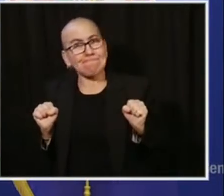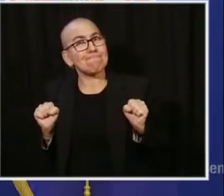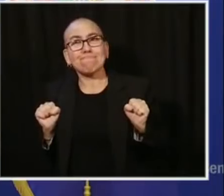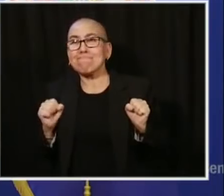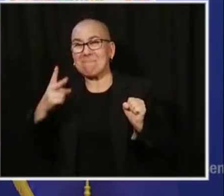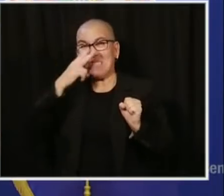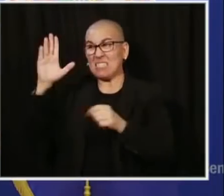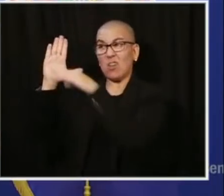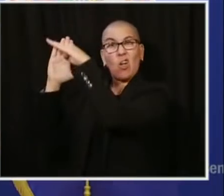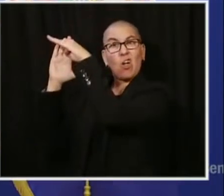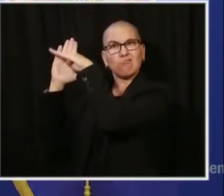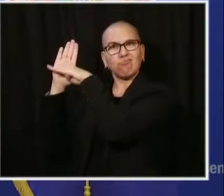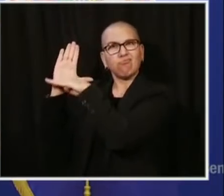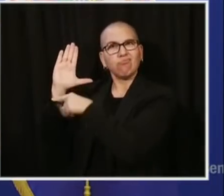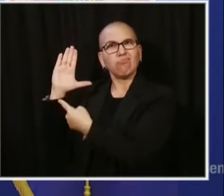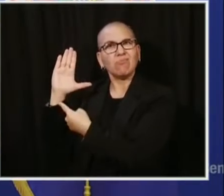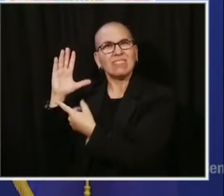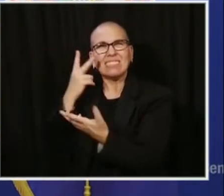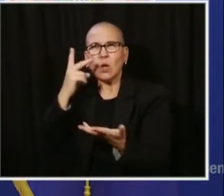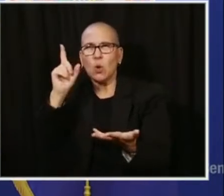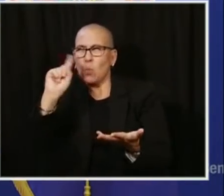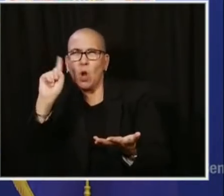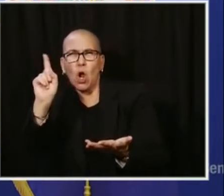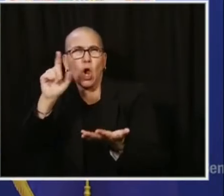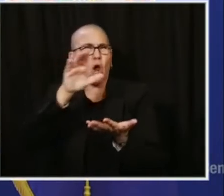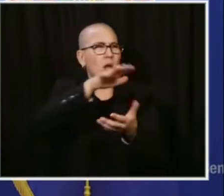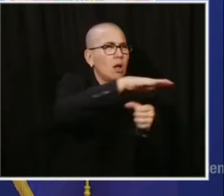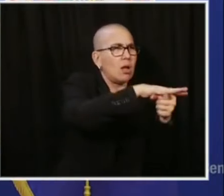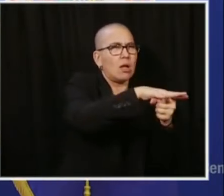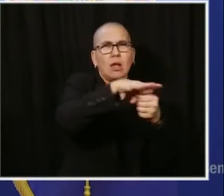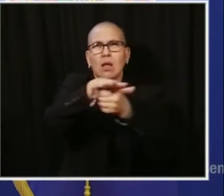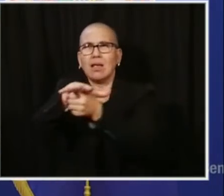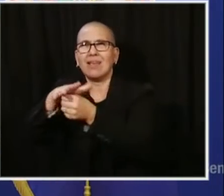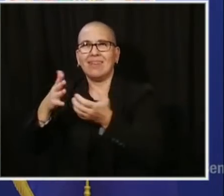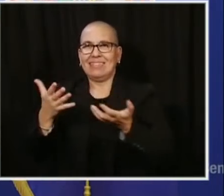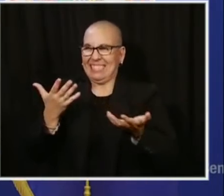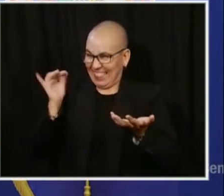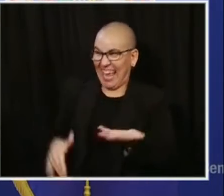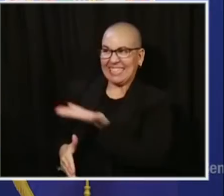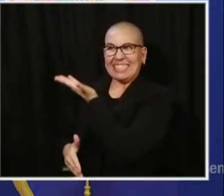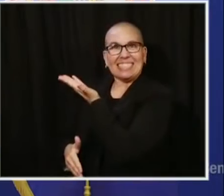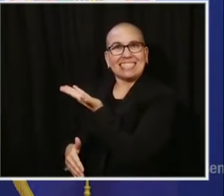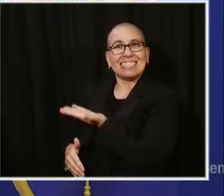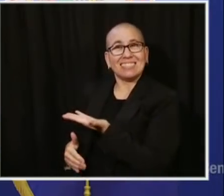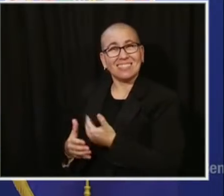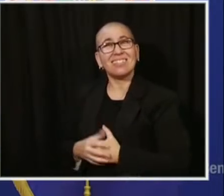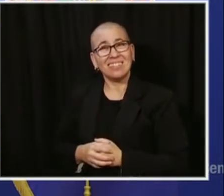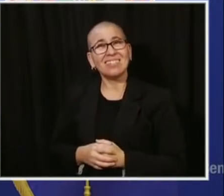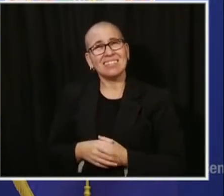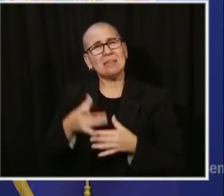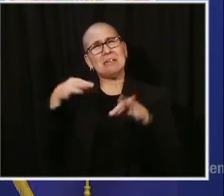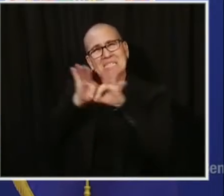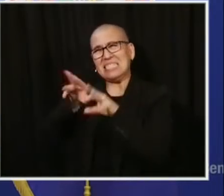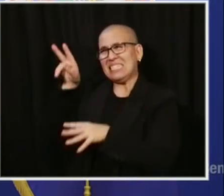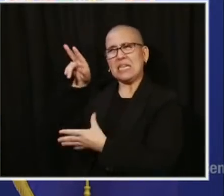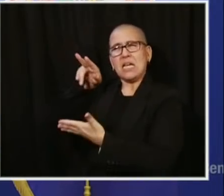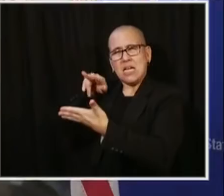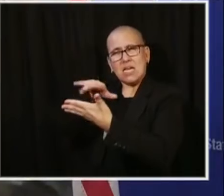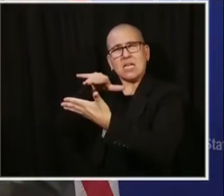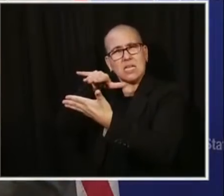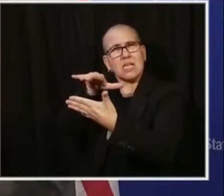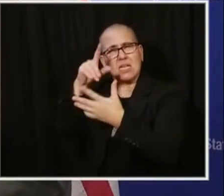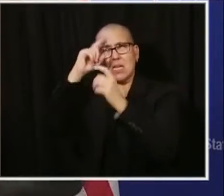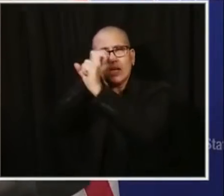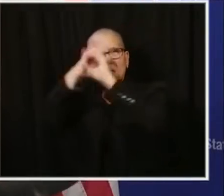this is much more. We can be much more granular with that now. We can be much more detailed about how we approach